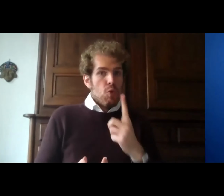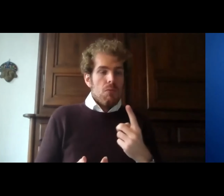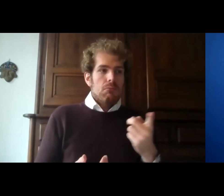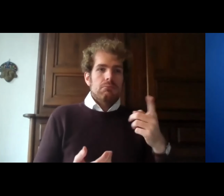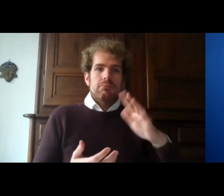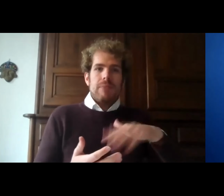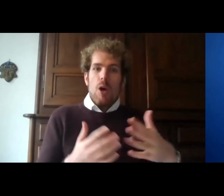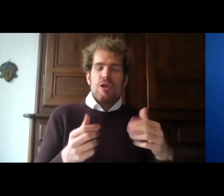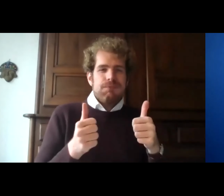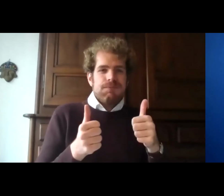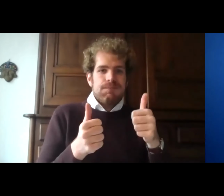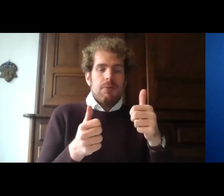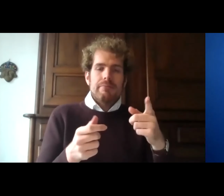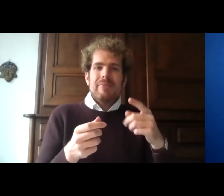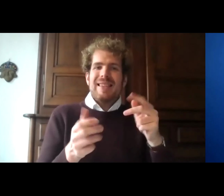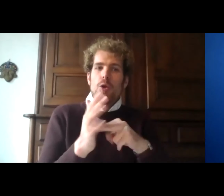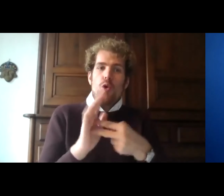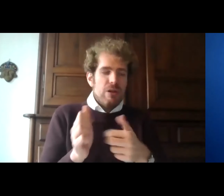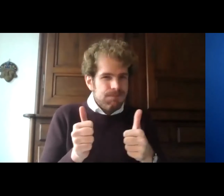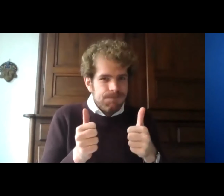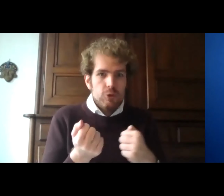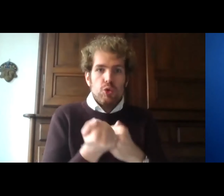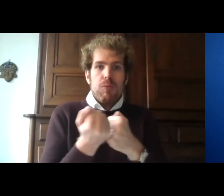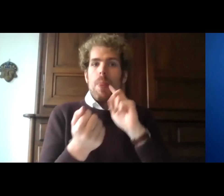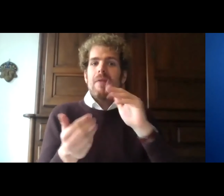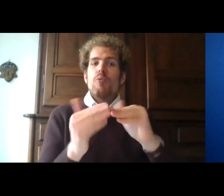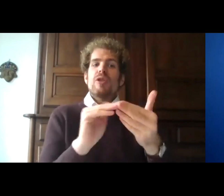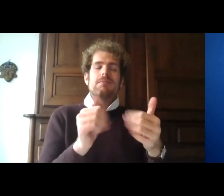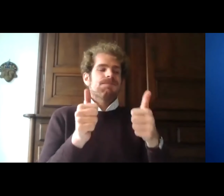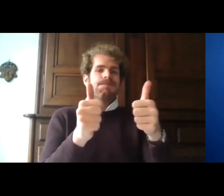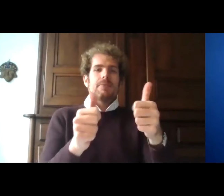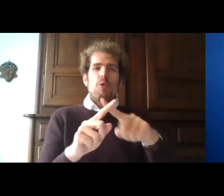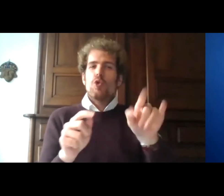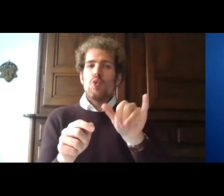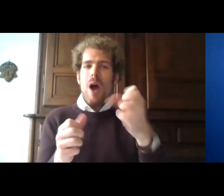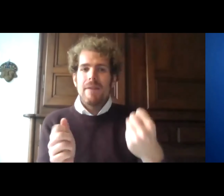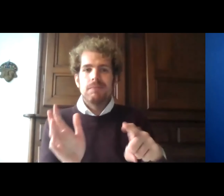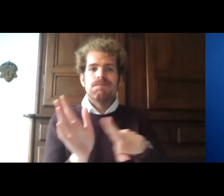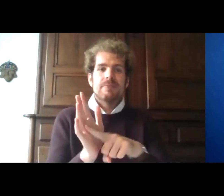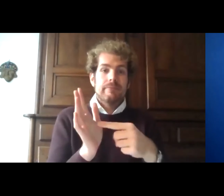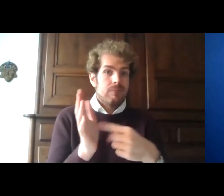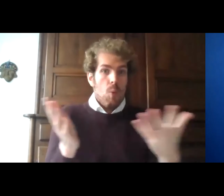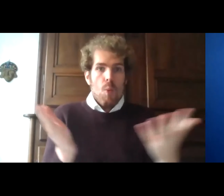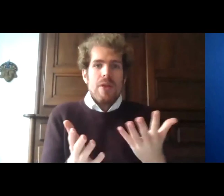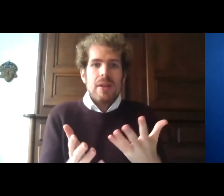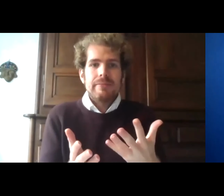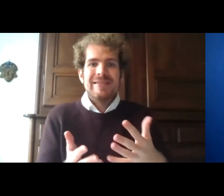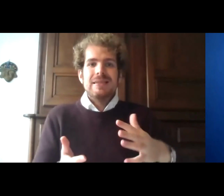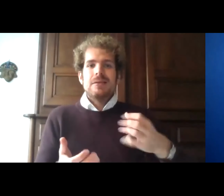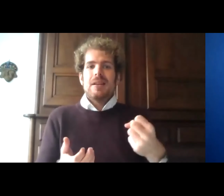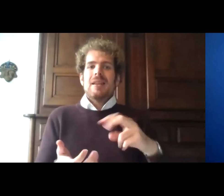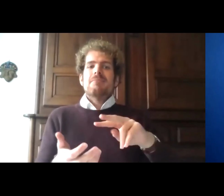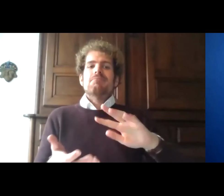So sign language has been brilliant, technology has been